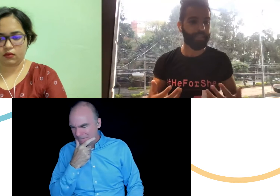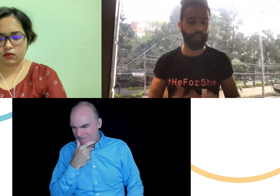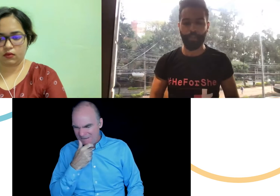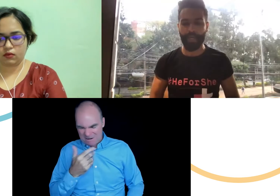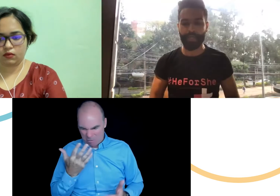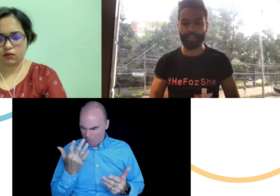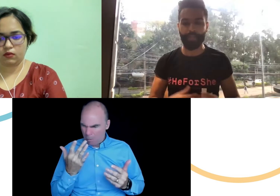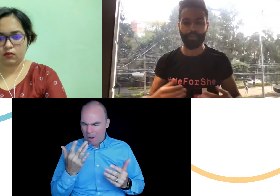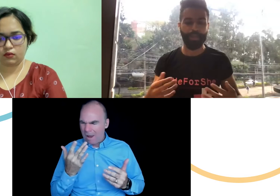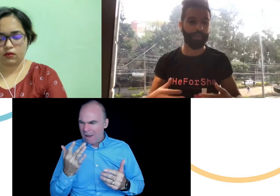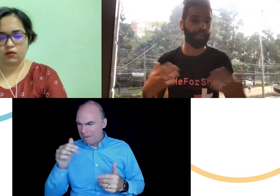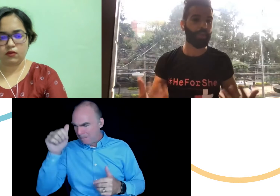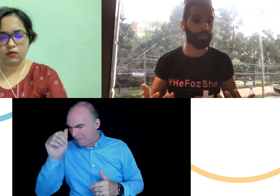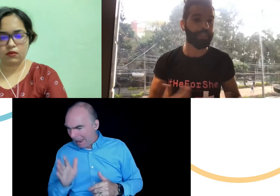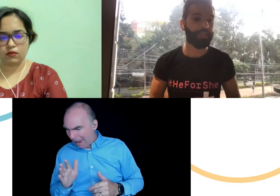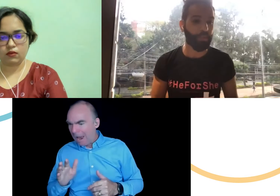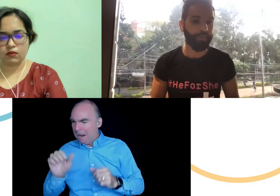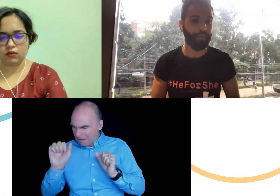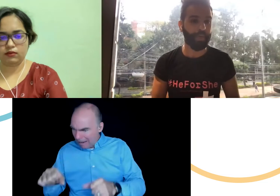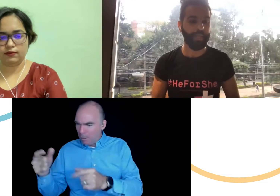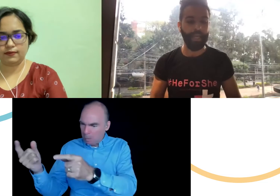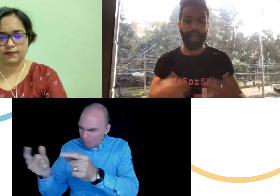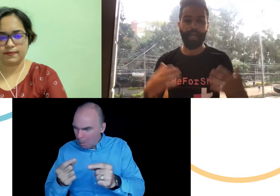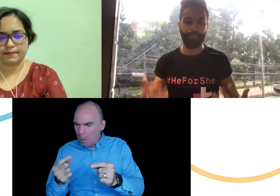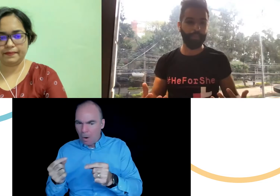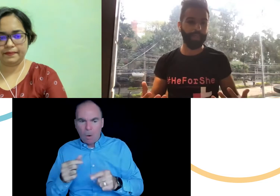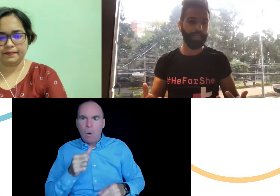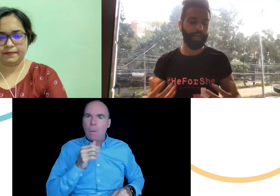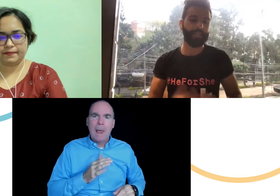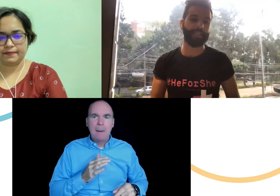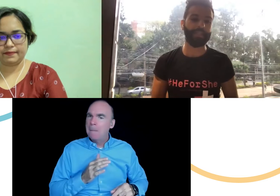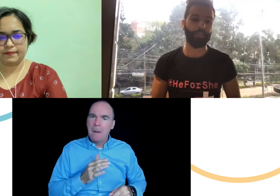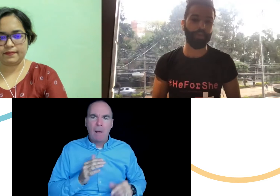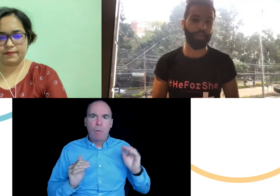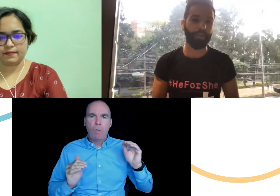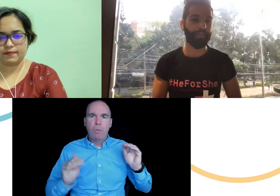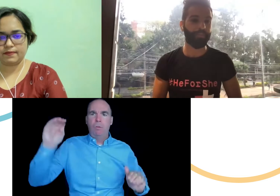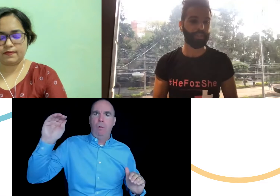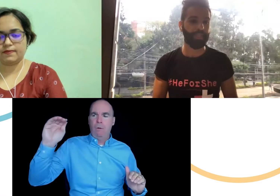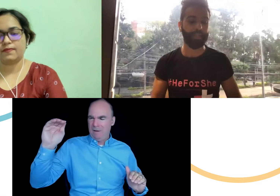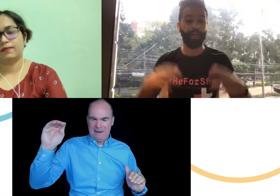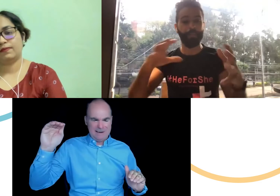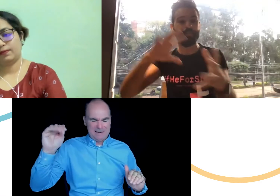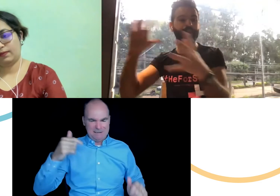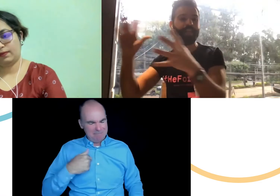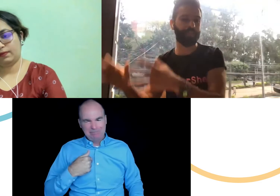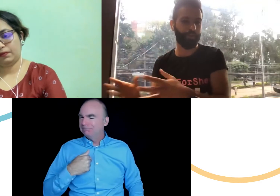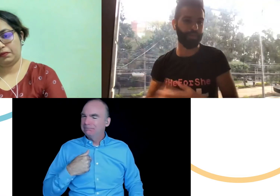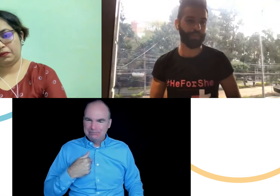unequal community where we are not able to give an equal opportunity to everyone. And from here, I started working on He for She,